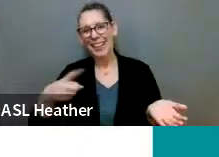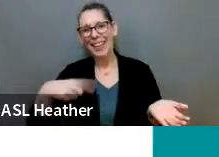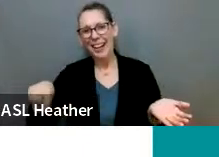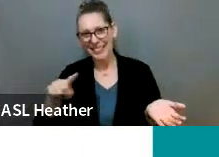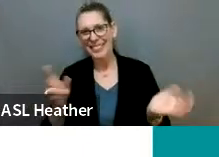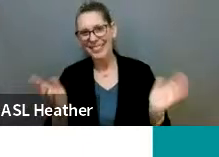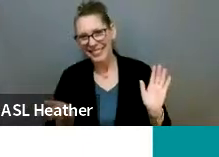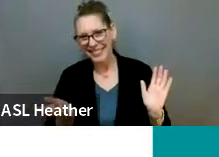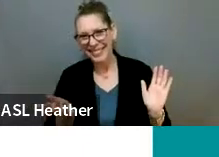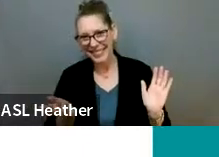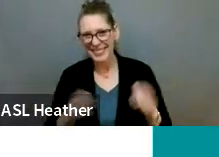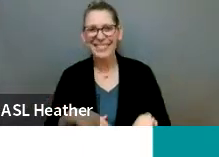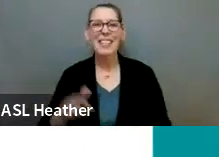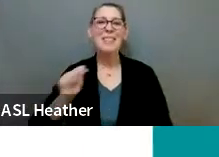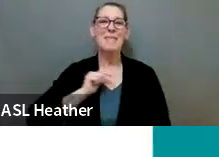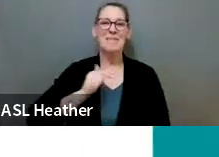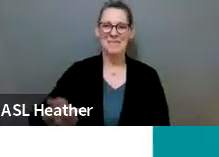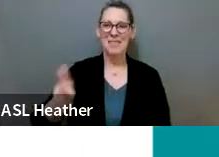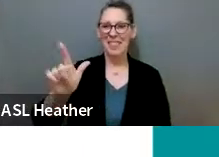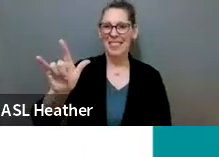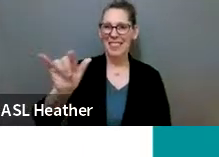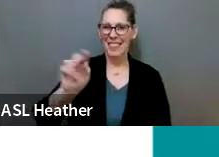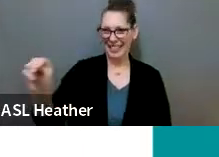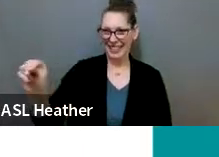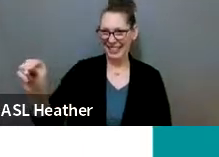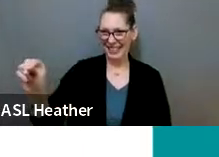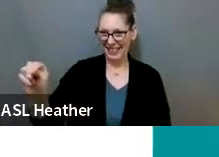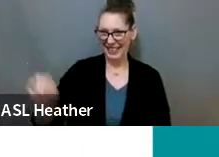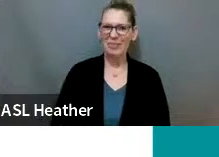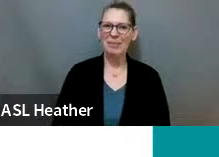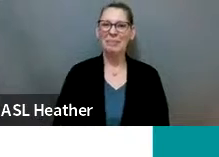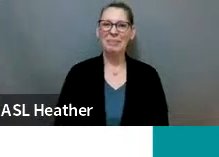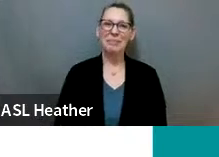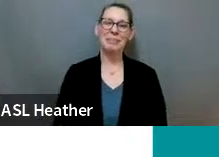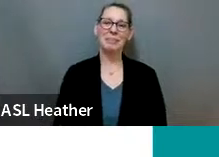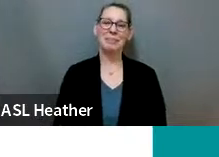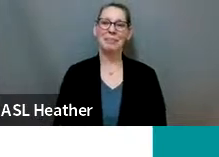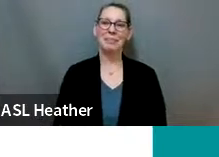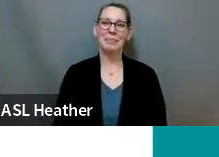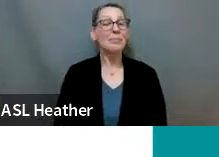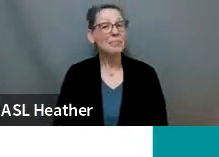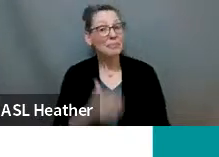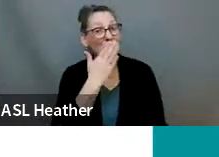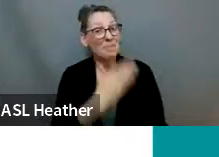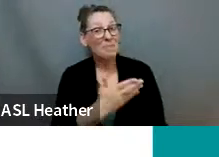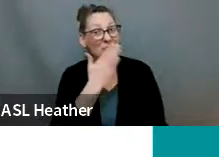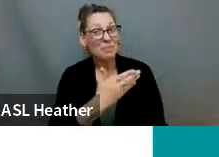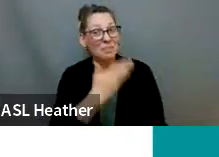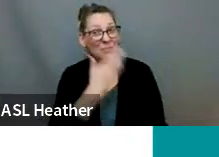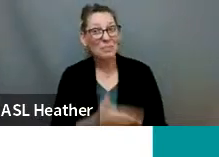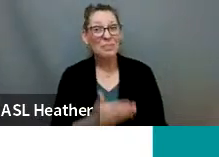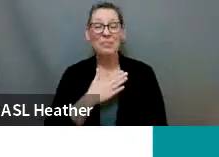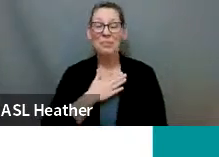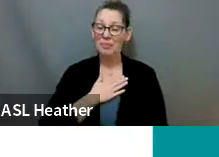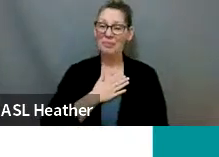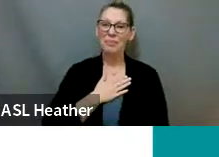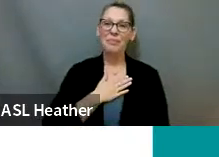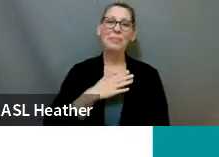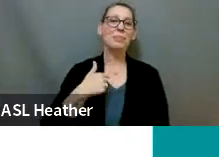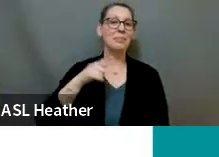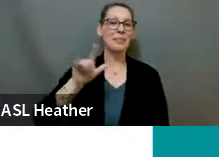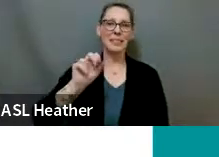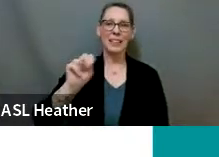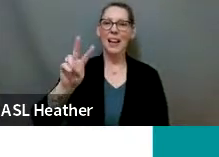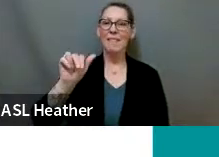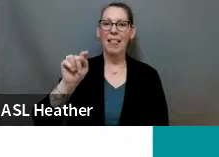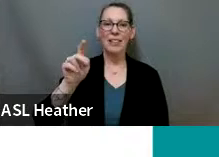I'll turn it over to Lynn in case you want to say something. Thank you. So I'm Lynn